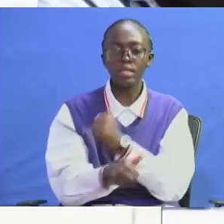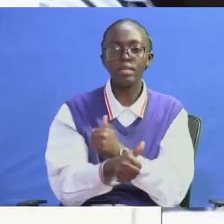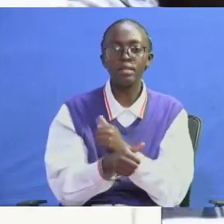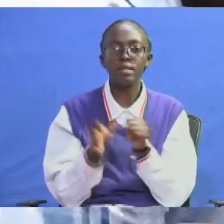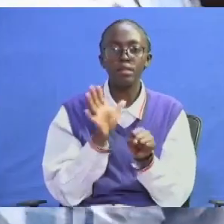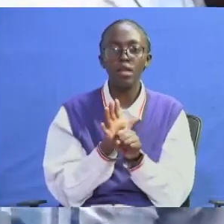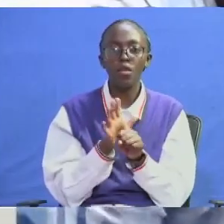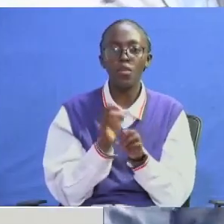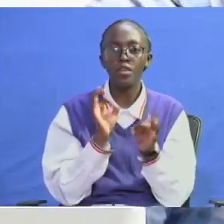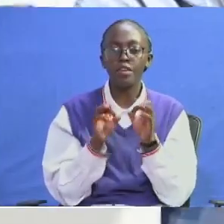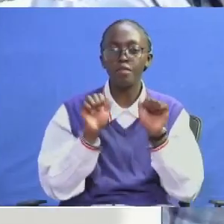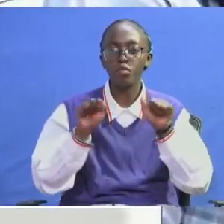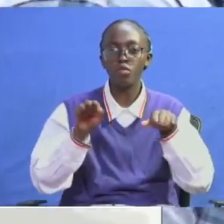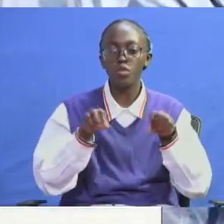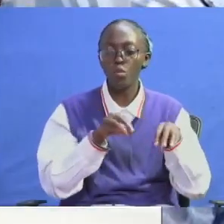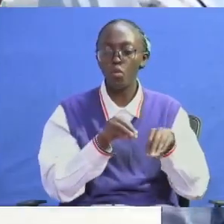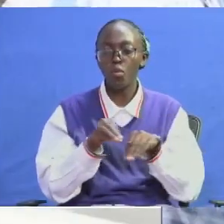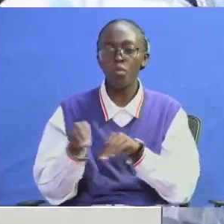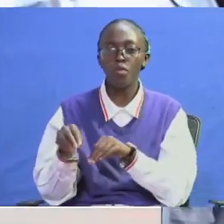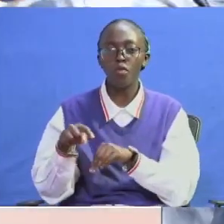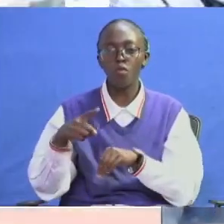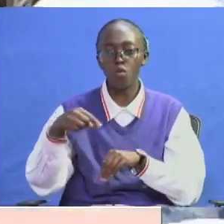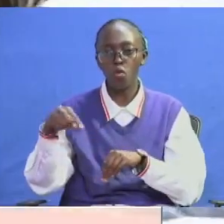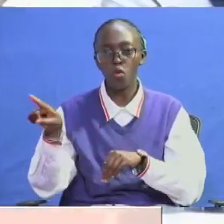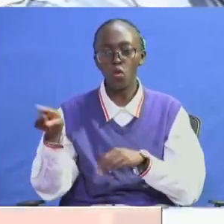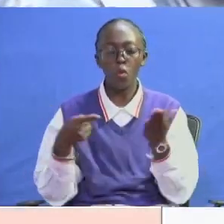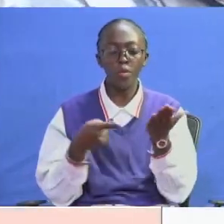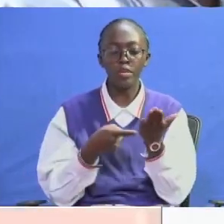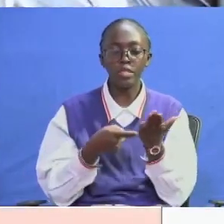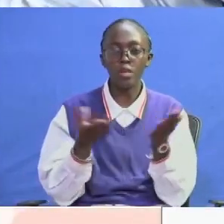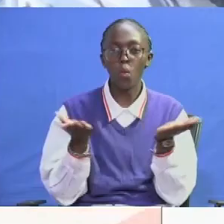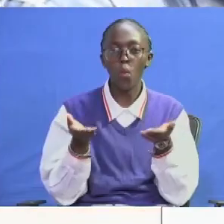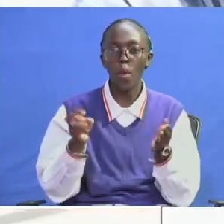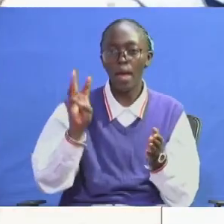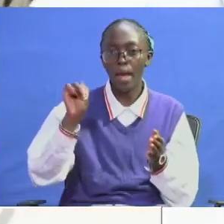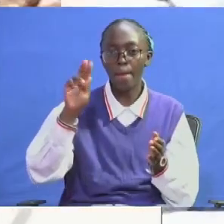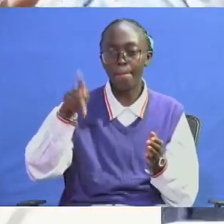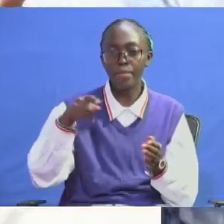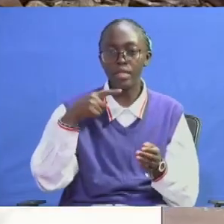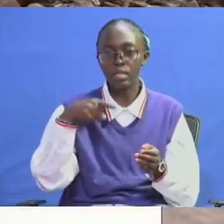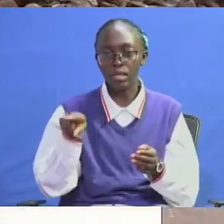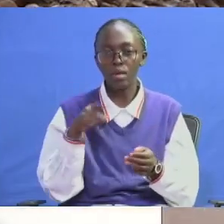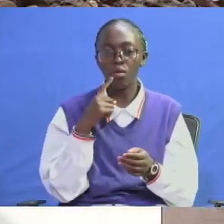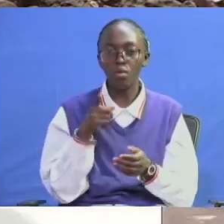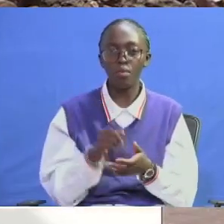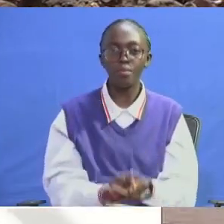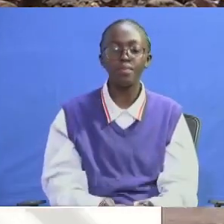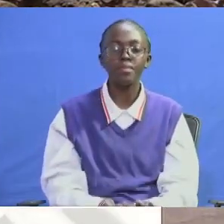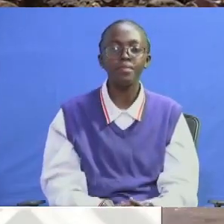So kama tunaweza kuhama, tuelekee katika ile polytechnic ambayo MP wetu ametuelekeza, tuende pale.